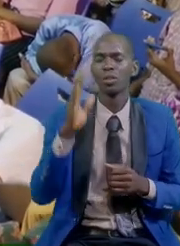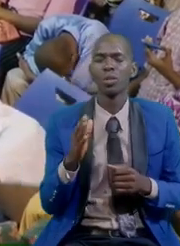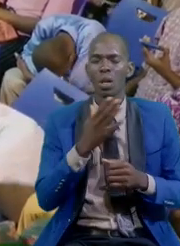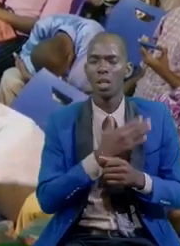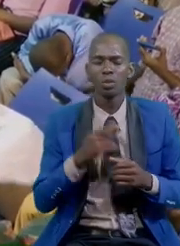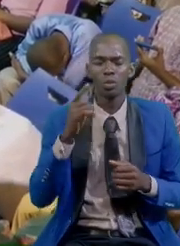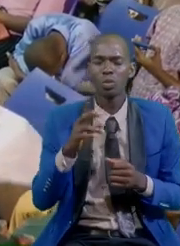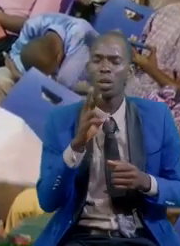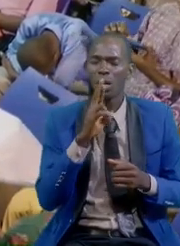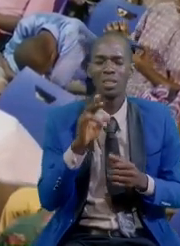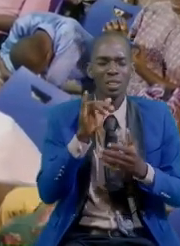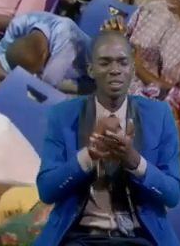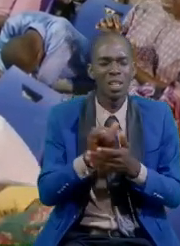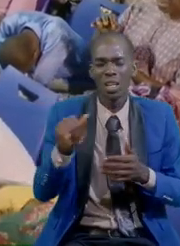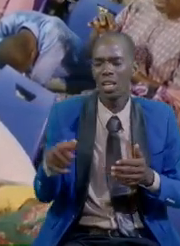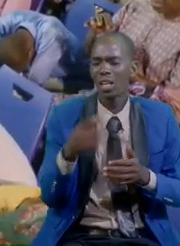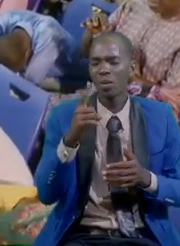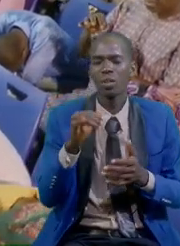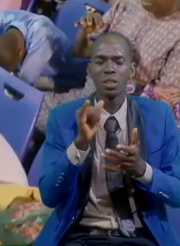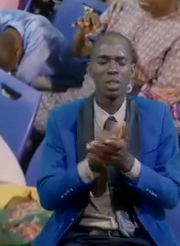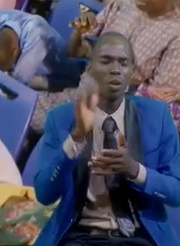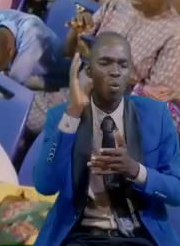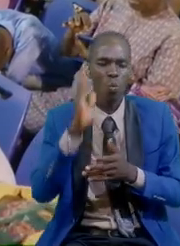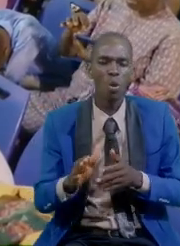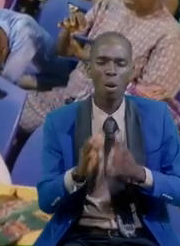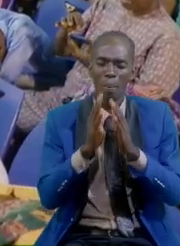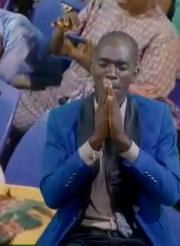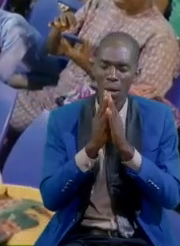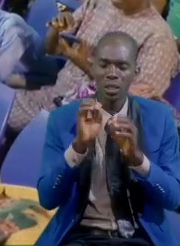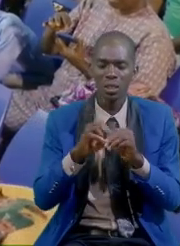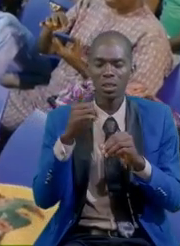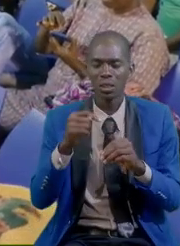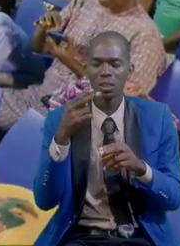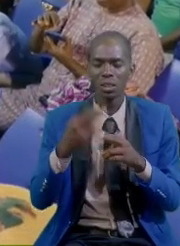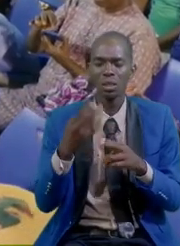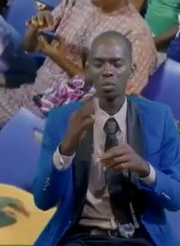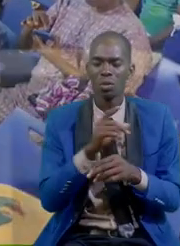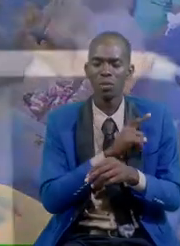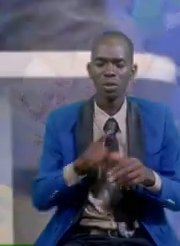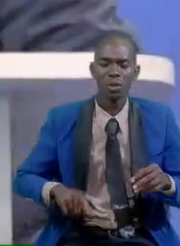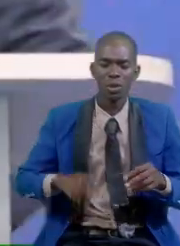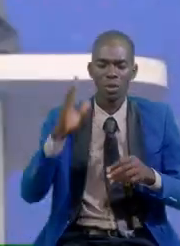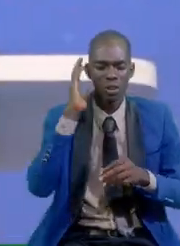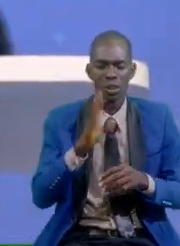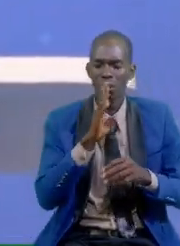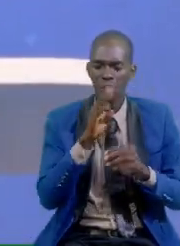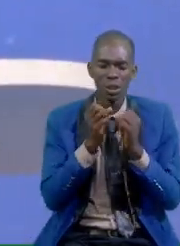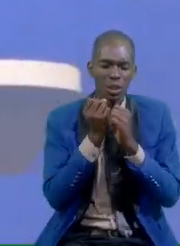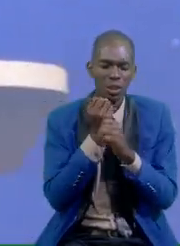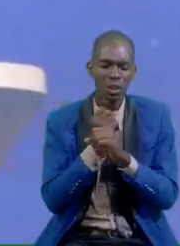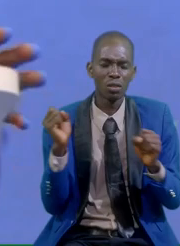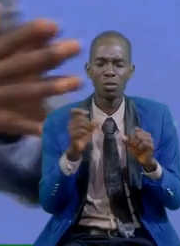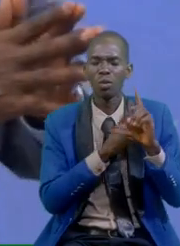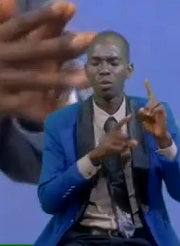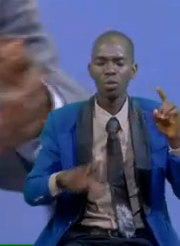that whosoever shall call on the name of the Lord shall be saved. Lord, I pray for